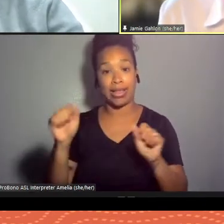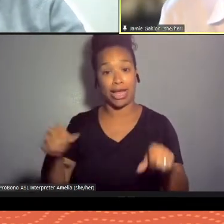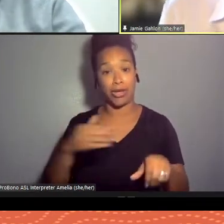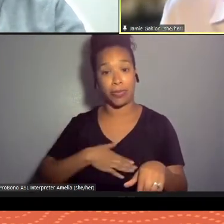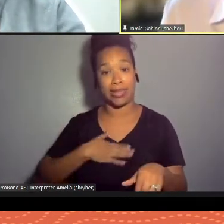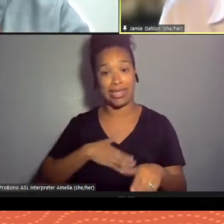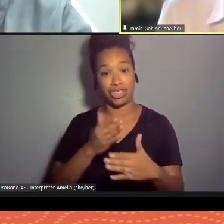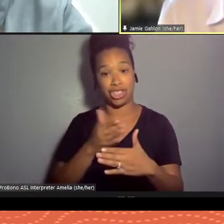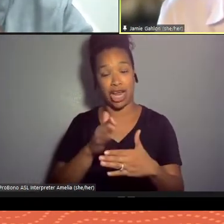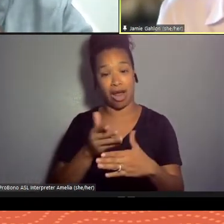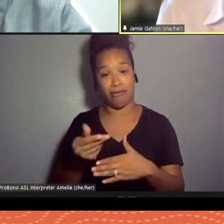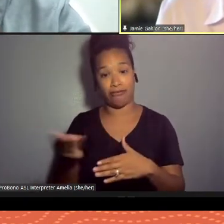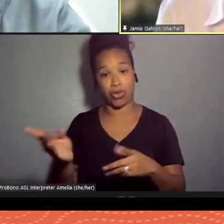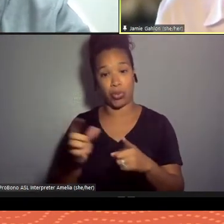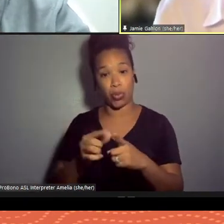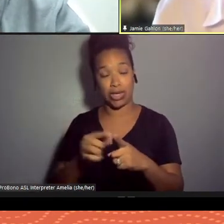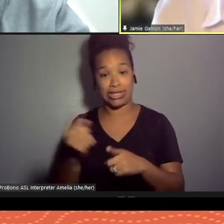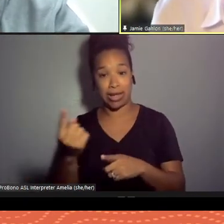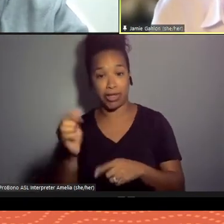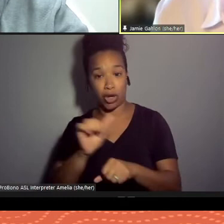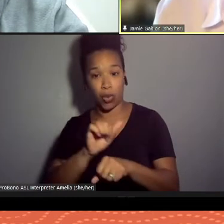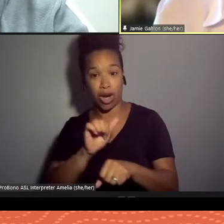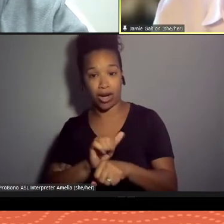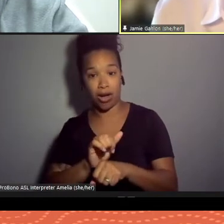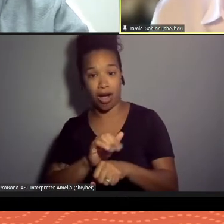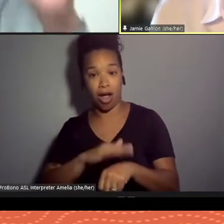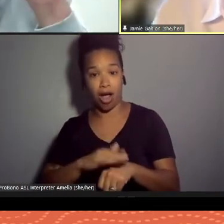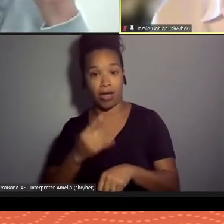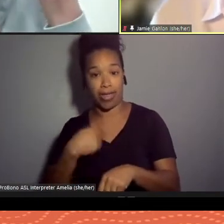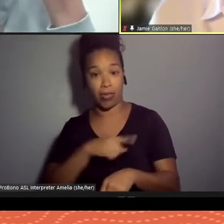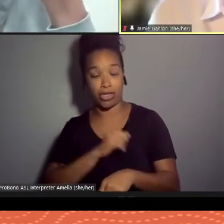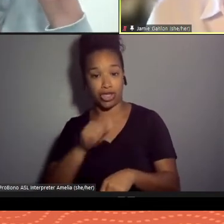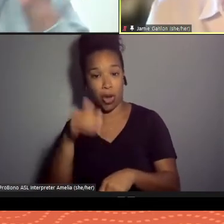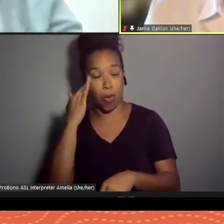about something you're working on that we all should know about?